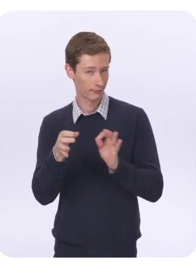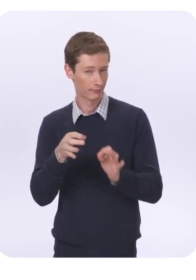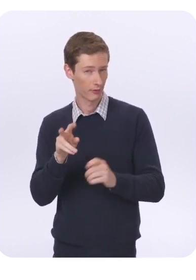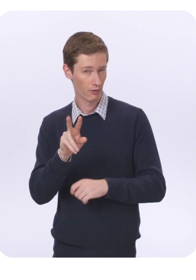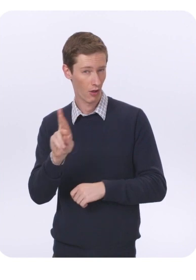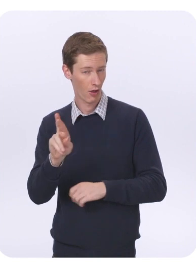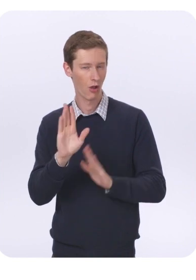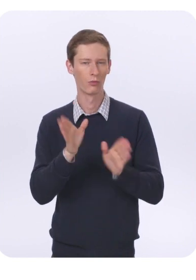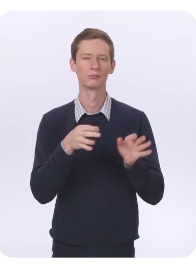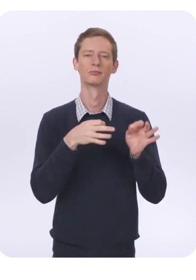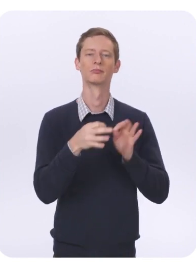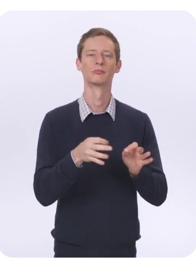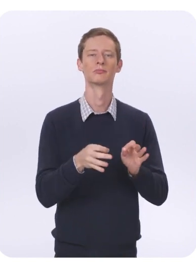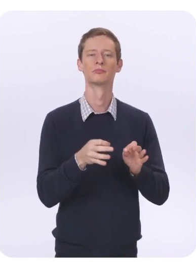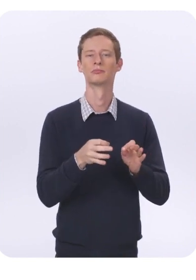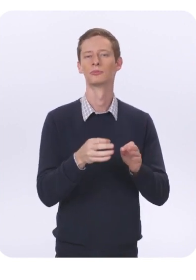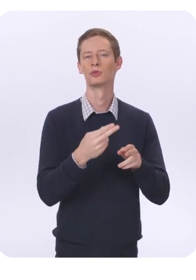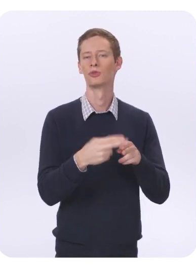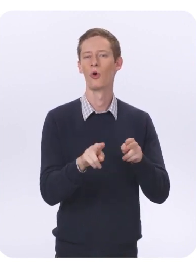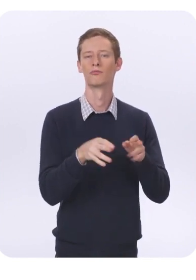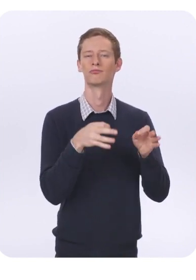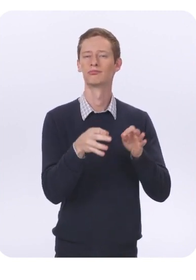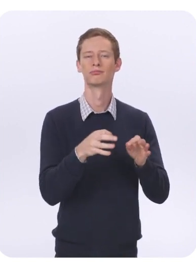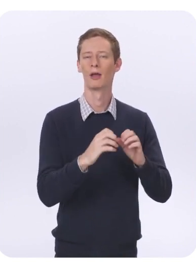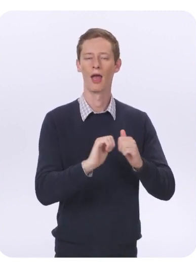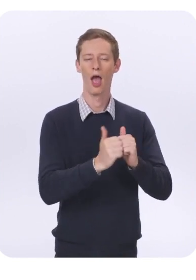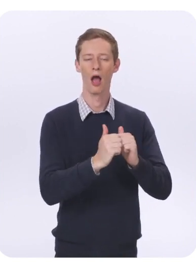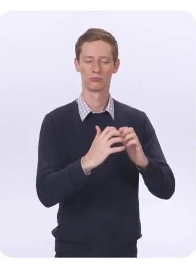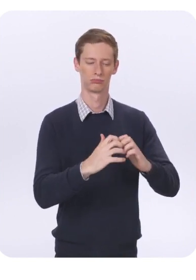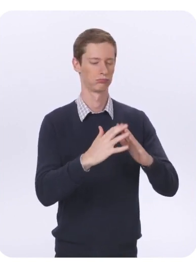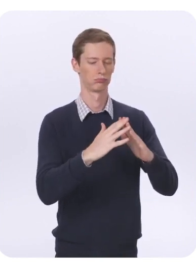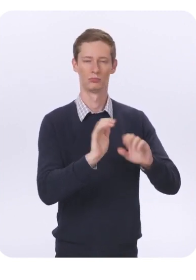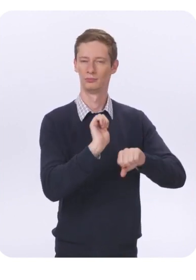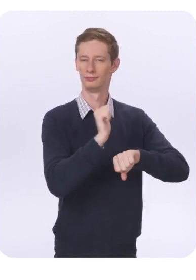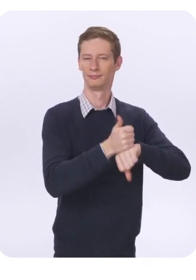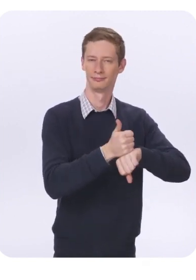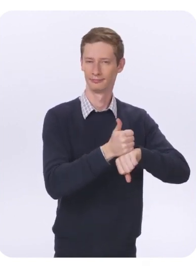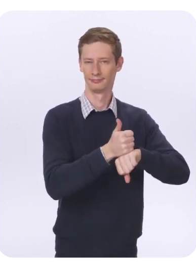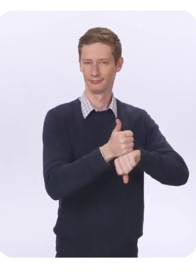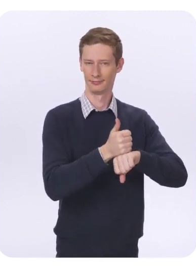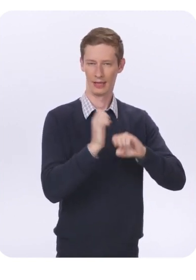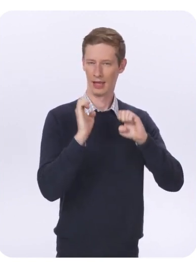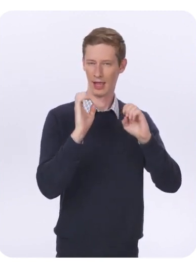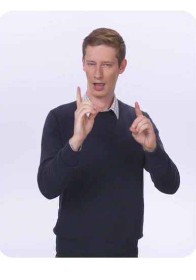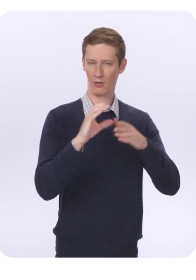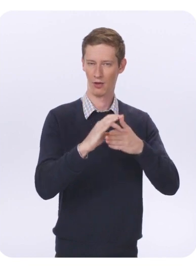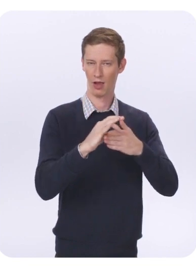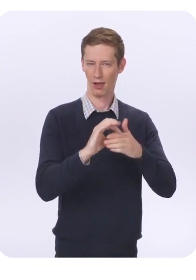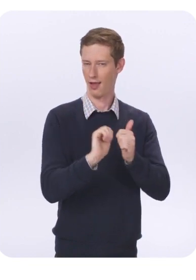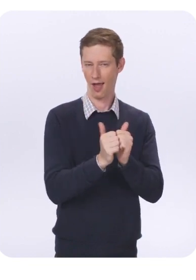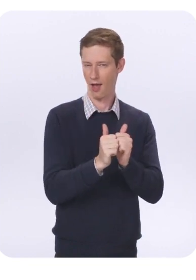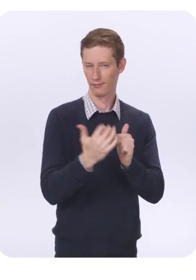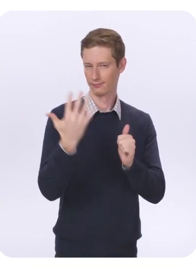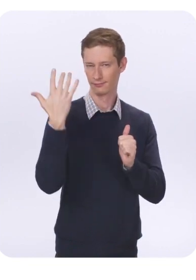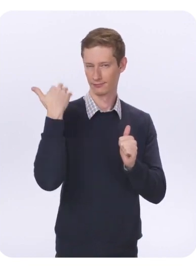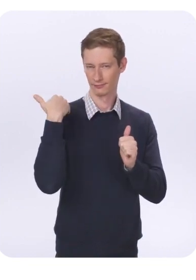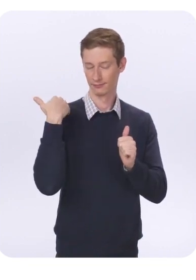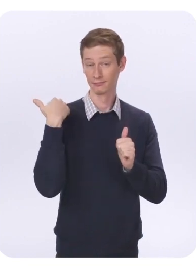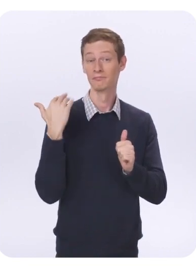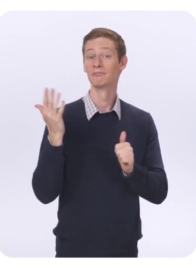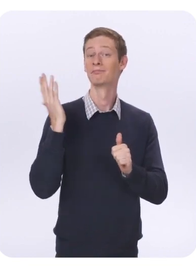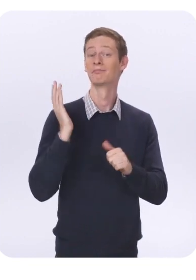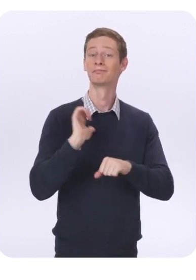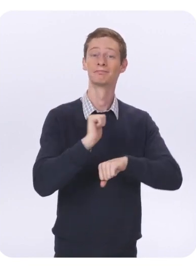brief overview about how we got started with creating educational content in the first place. The founding of